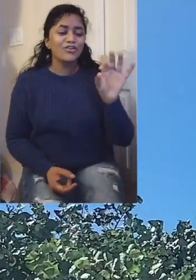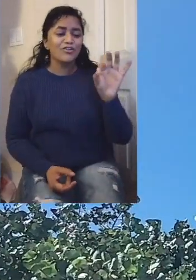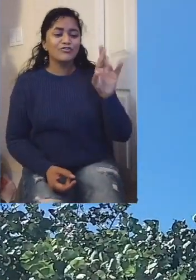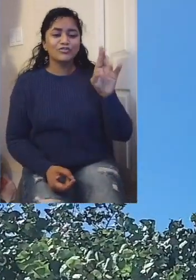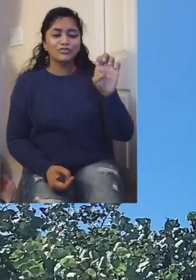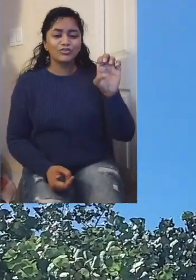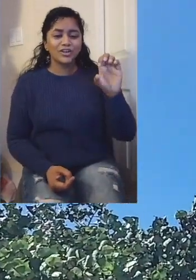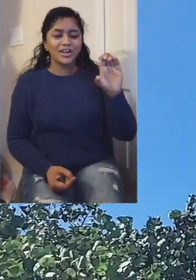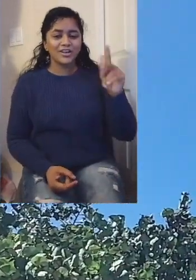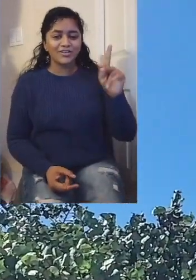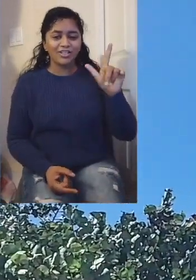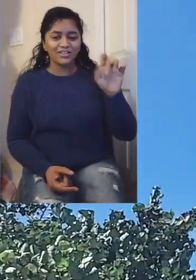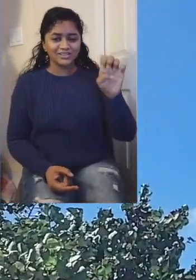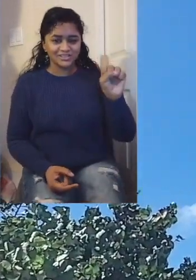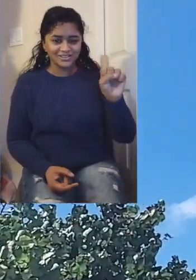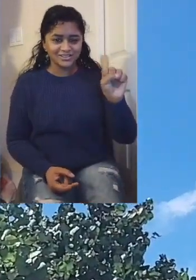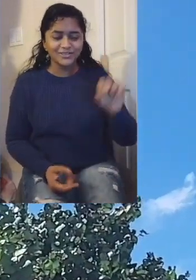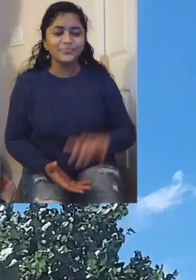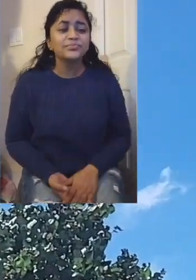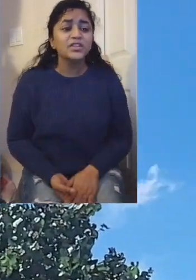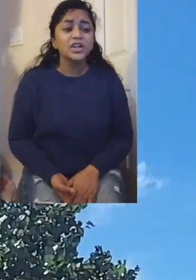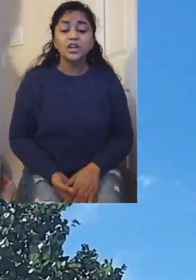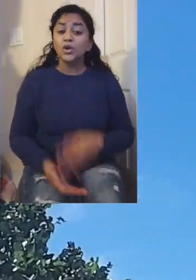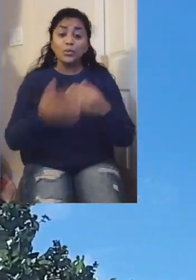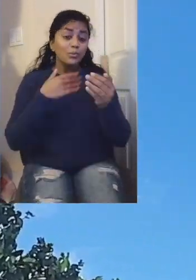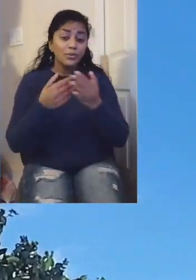and my buddy Freckle.